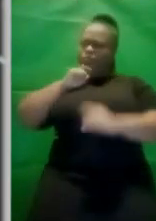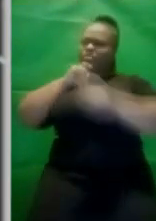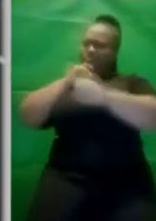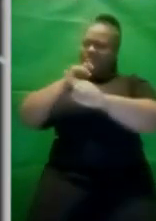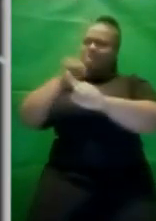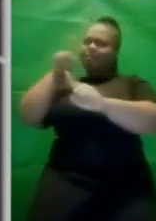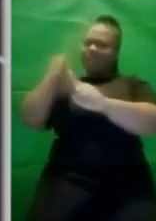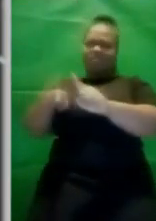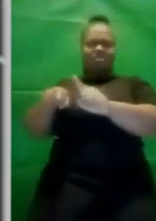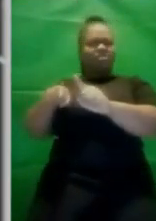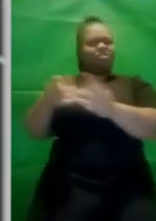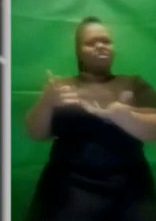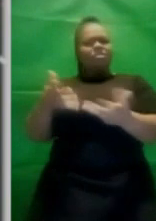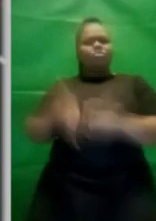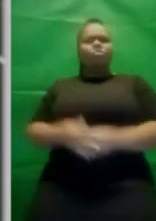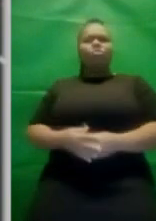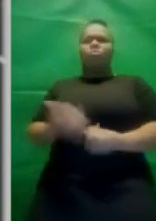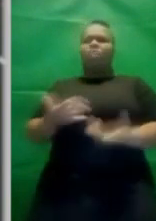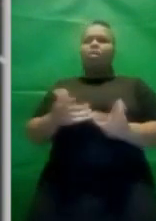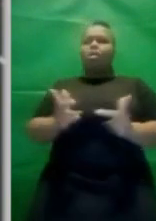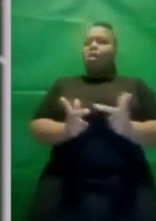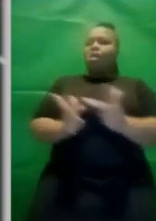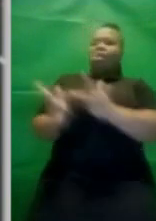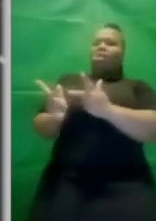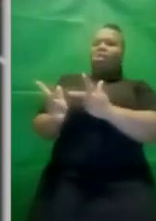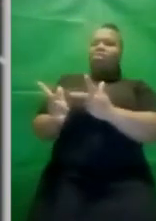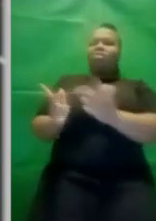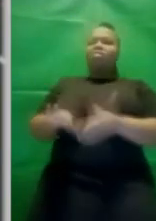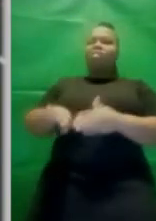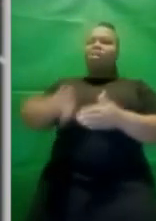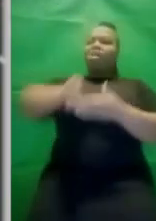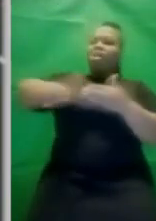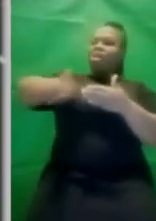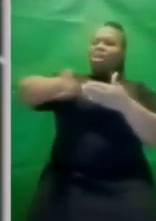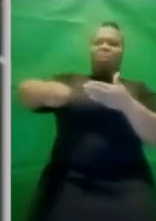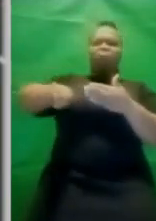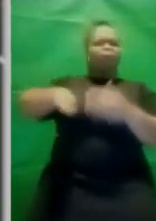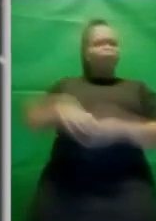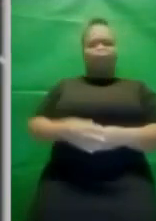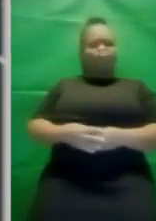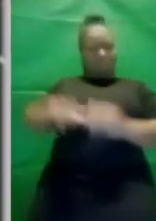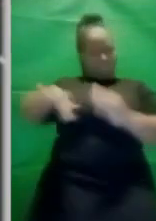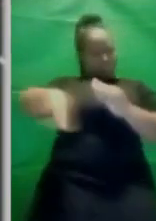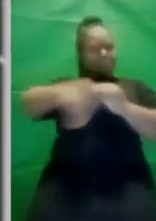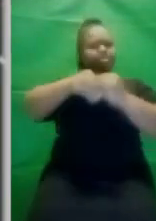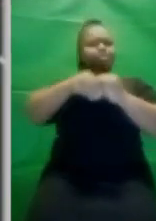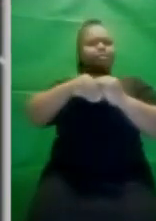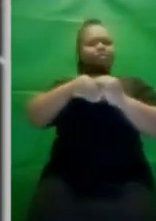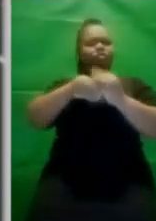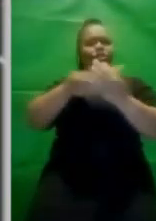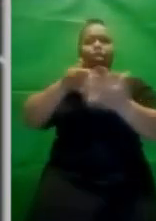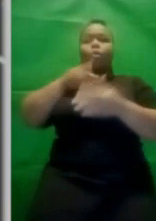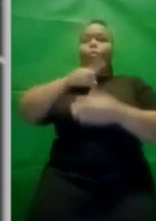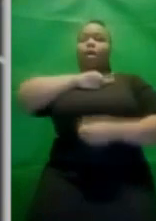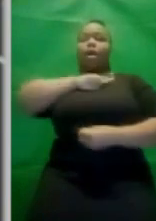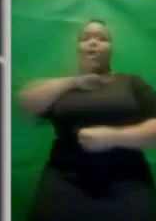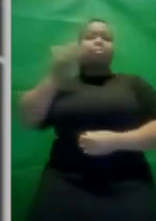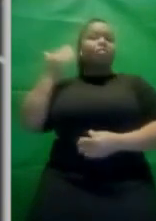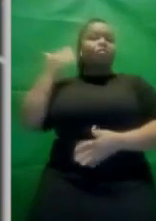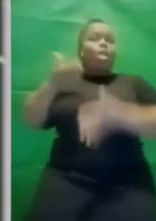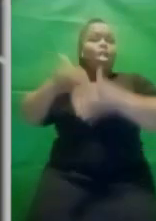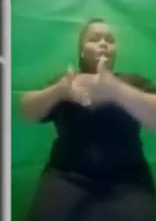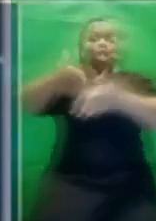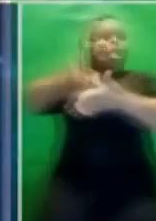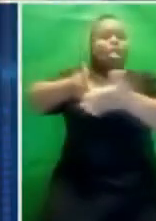type of prejudice and limited access to resources which historically they have been deprived of. All